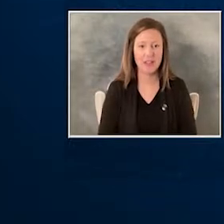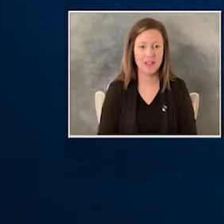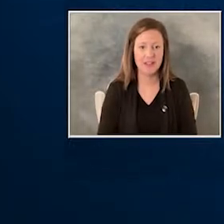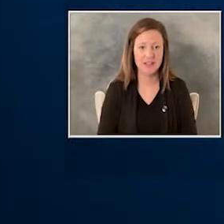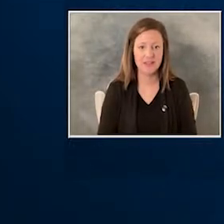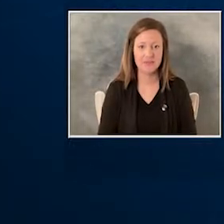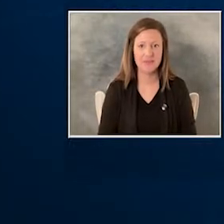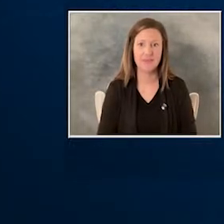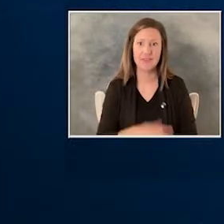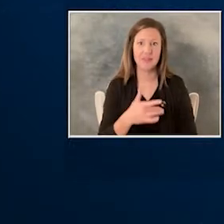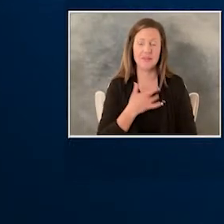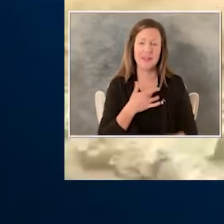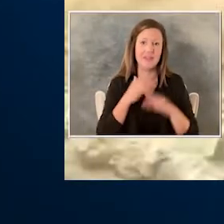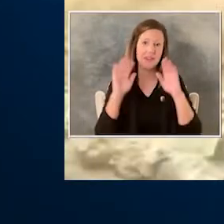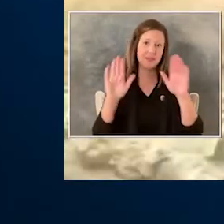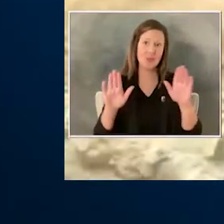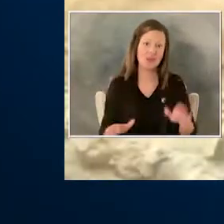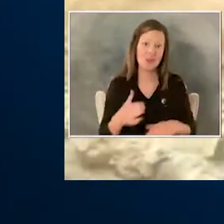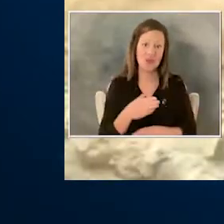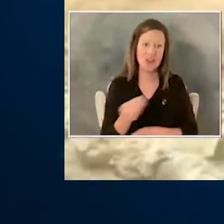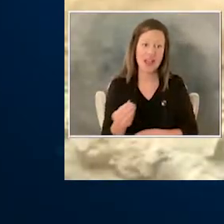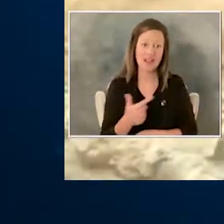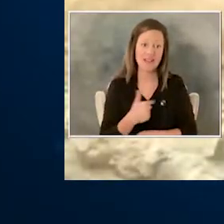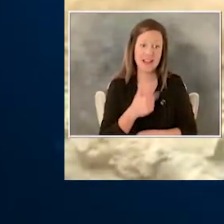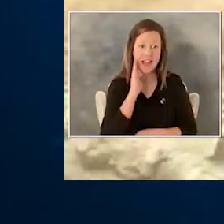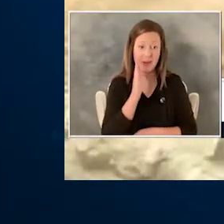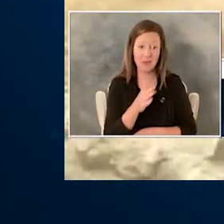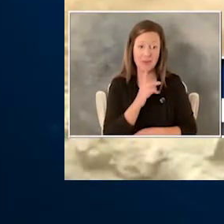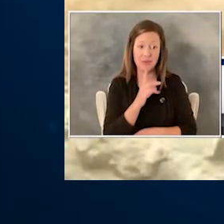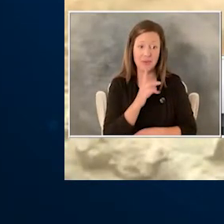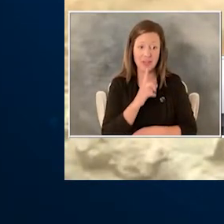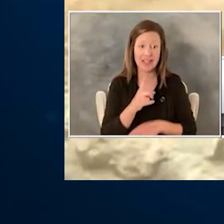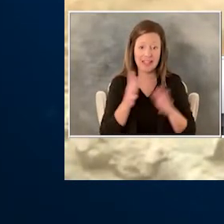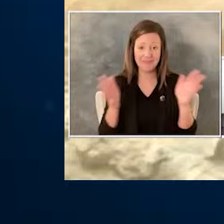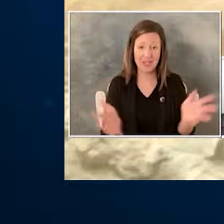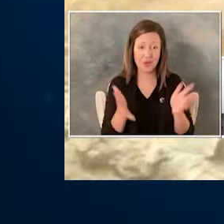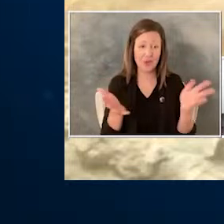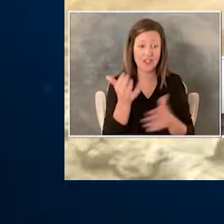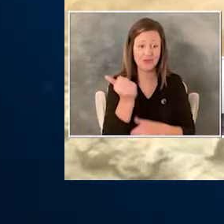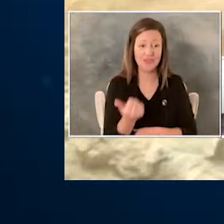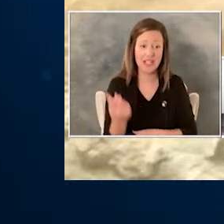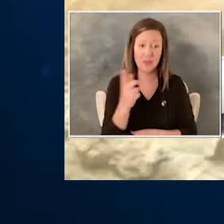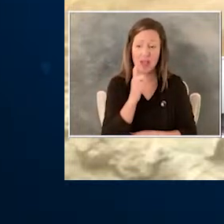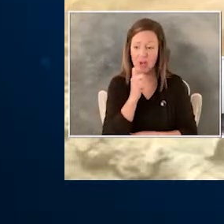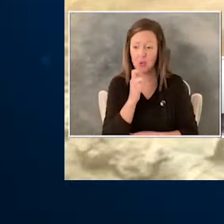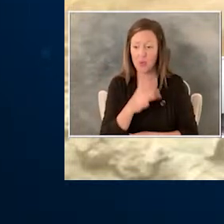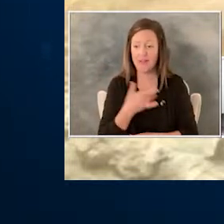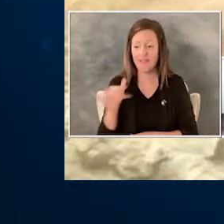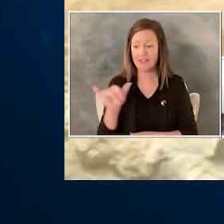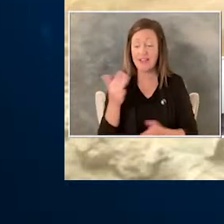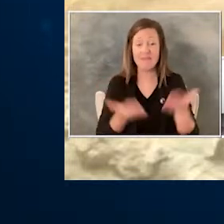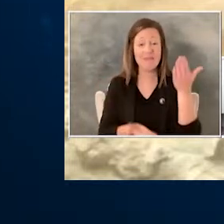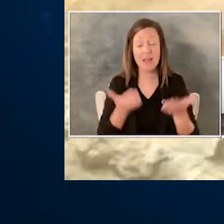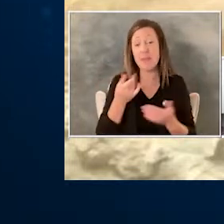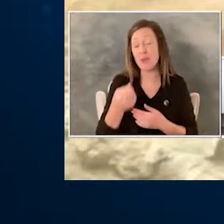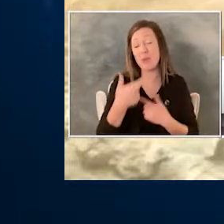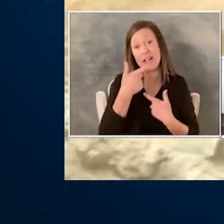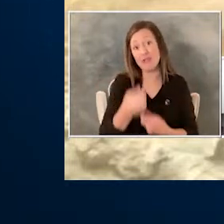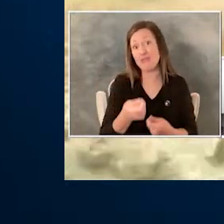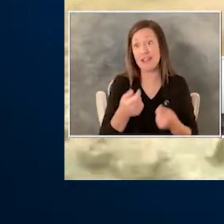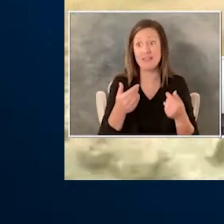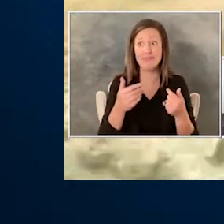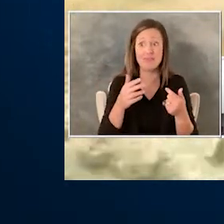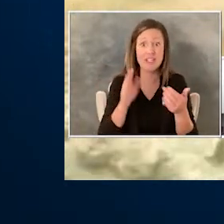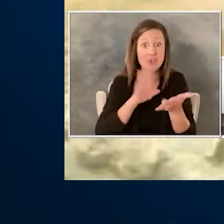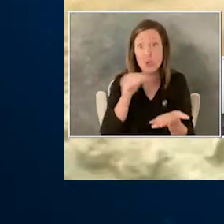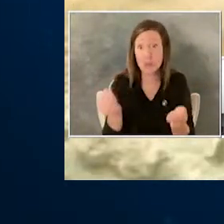It feels wonderful. And I would just really encourage anyone who feels like maybe you're interested to find out more,